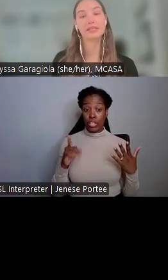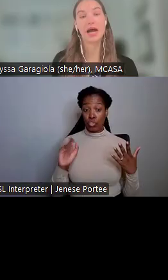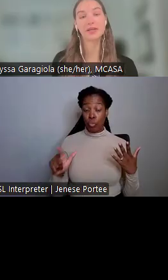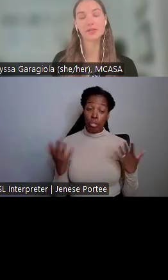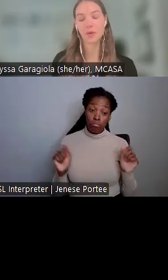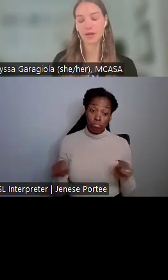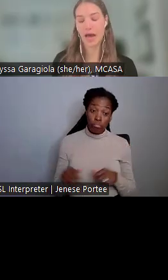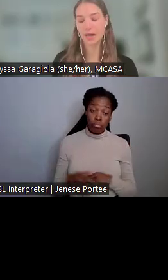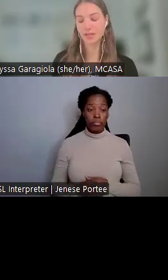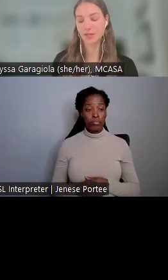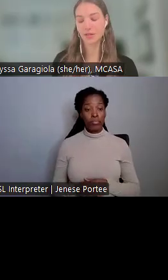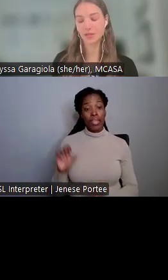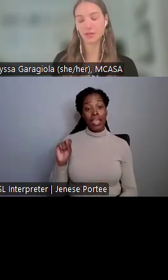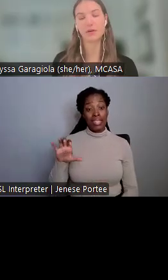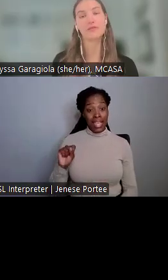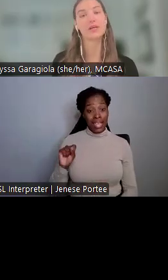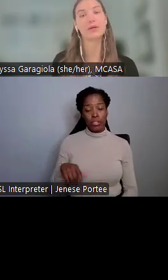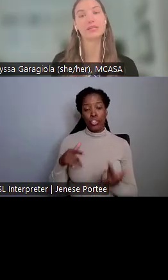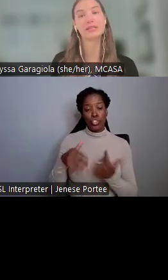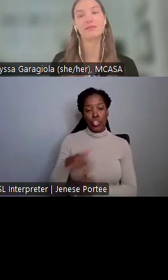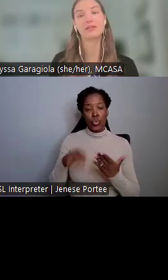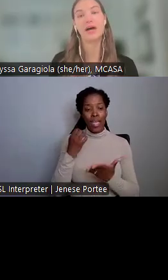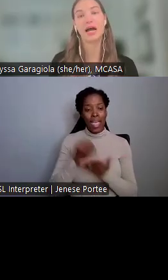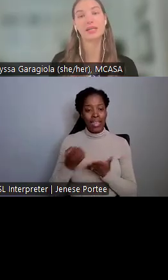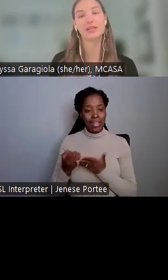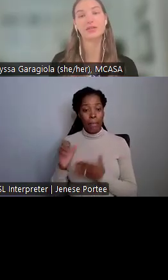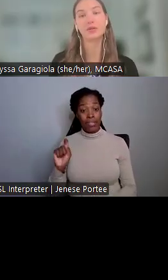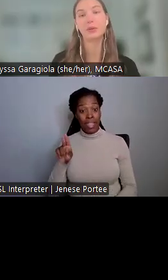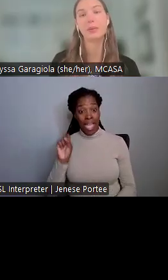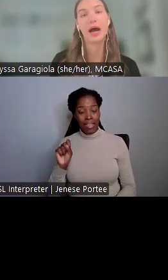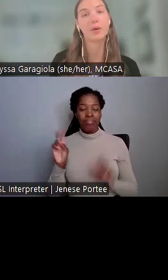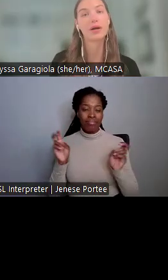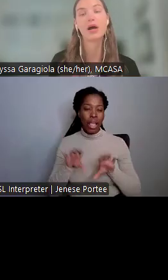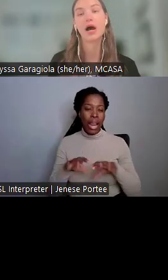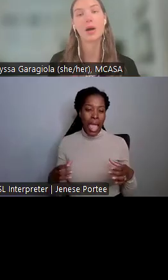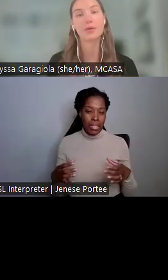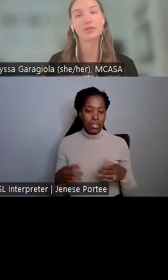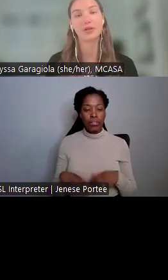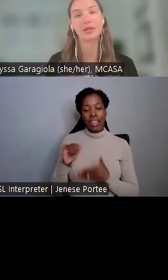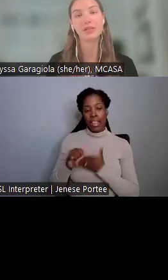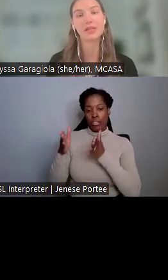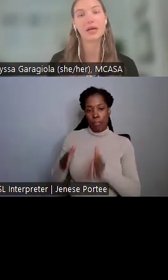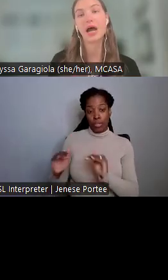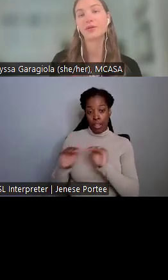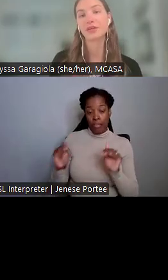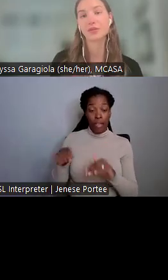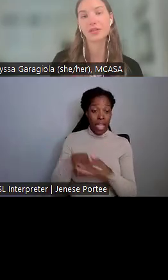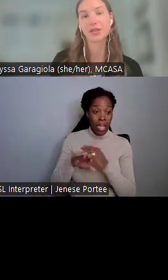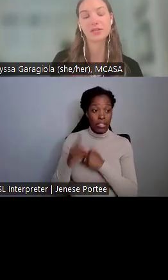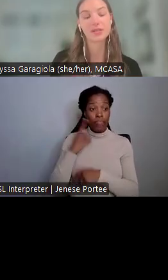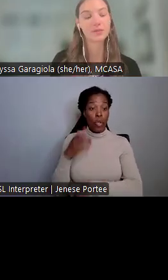Socioeconomic status or class. So this involves a person's level of access to power, opportunities,